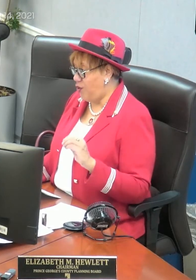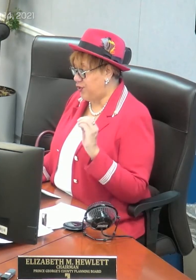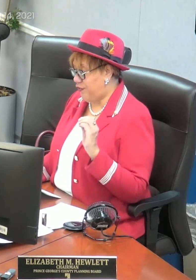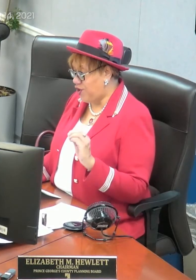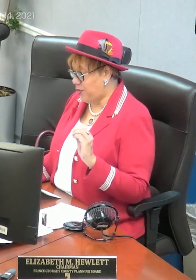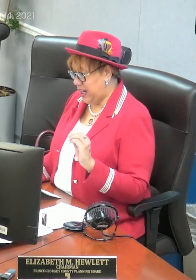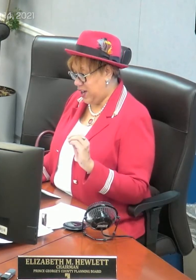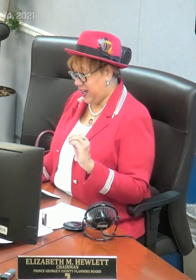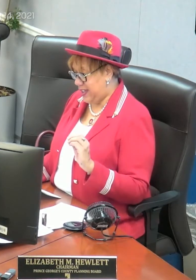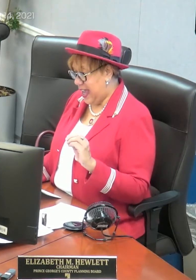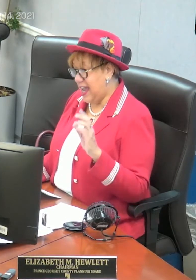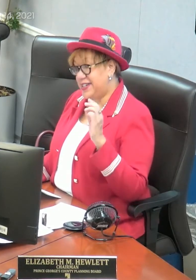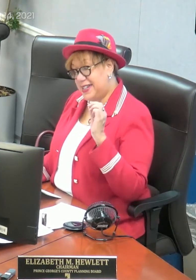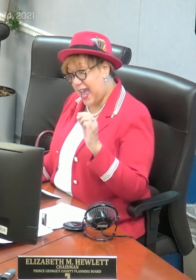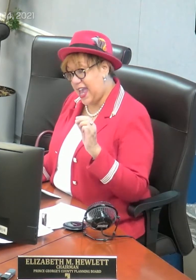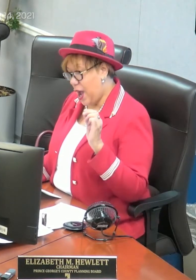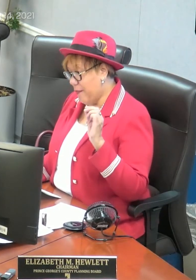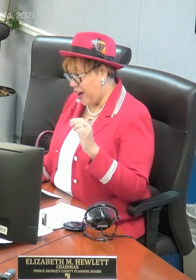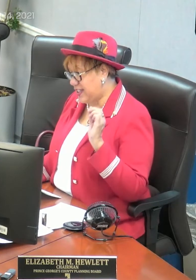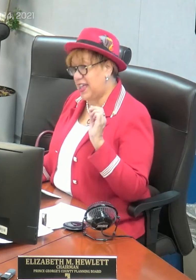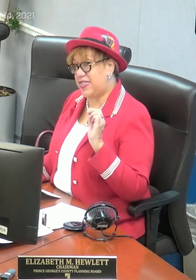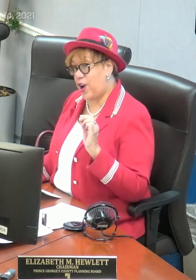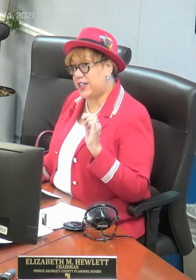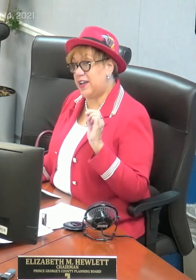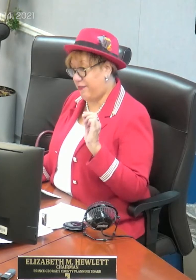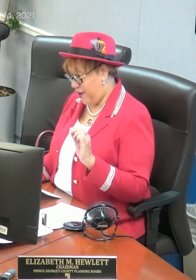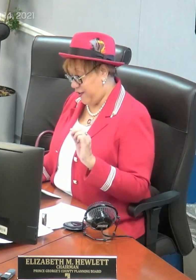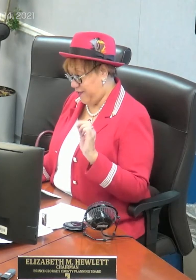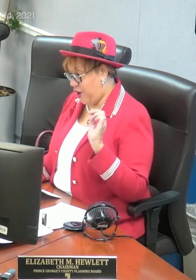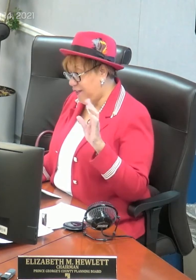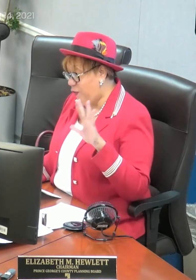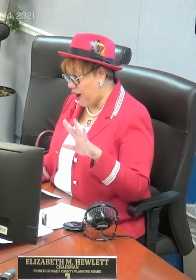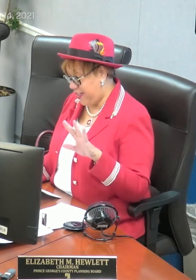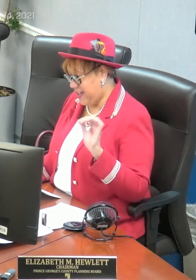to host virtual hearings, and today marks the